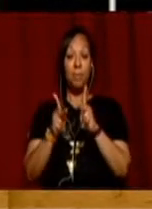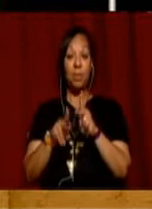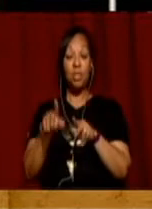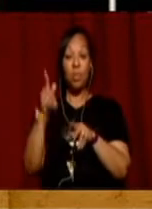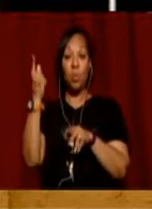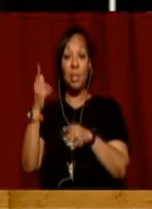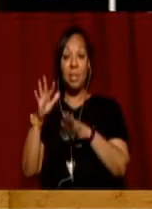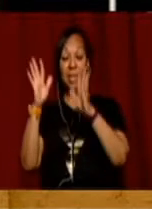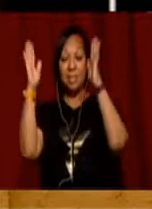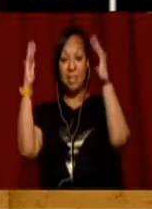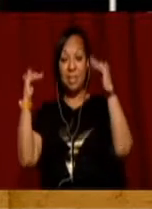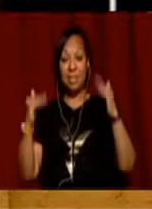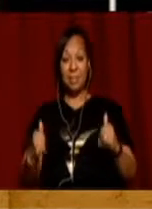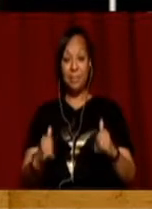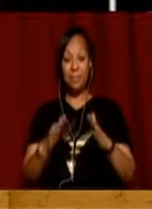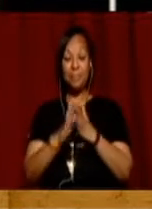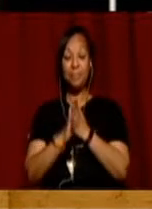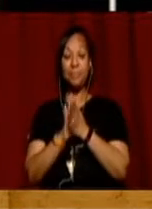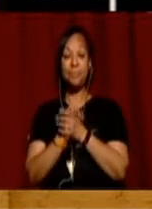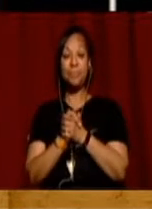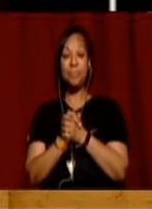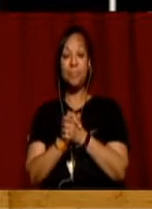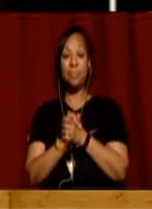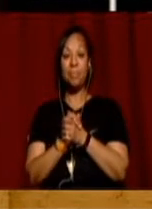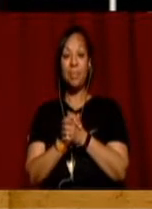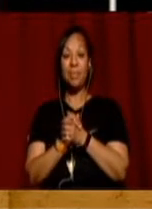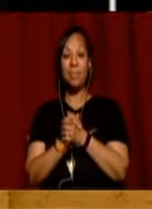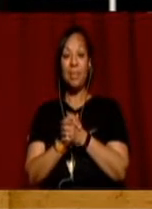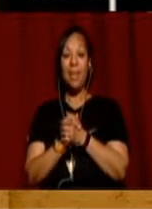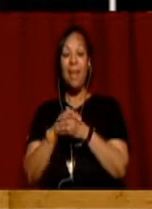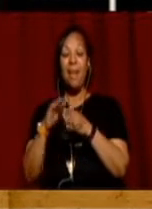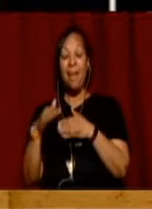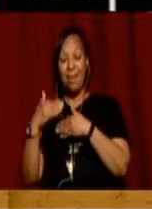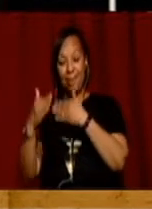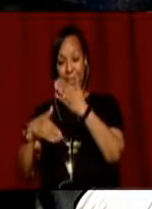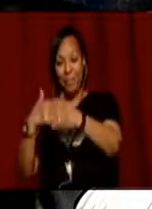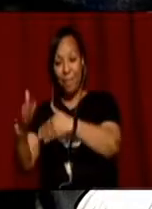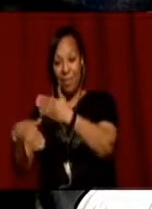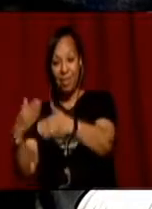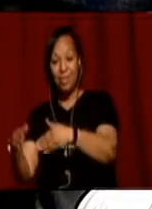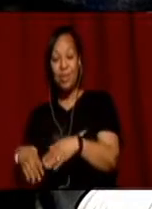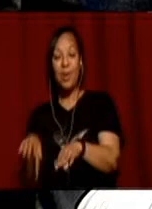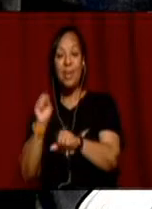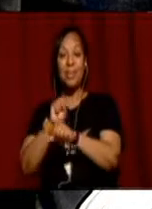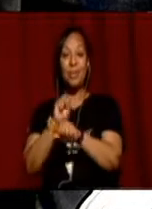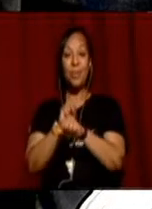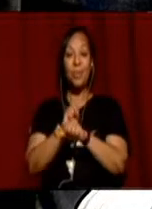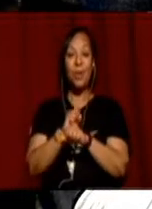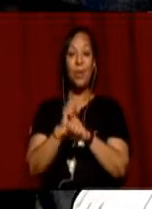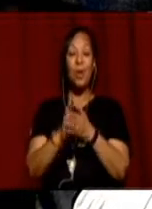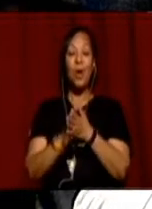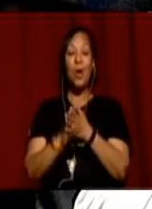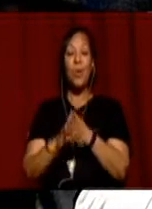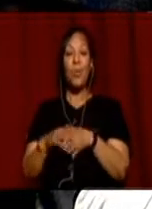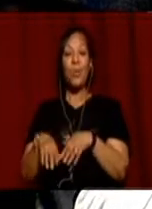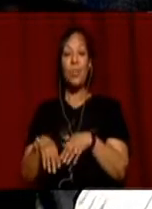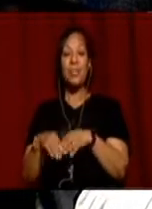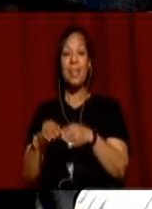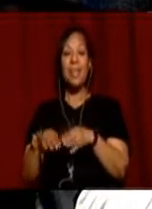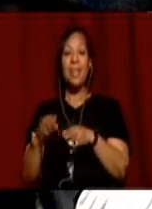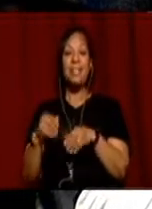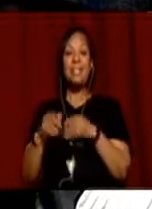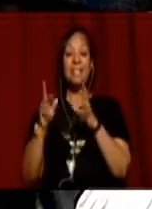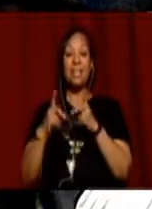system instead of 10 for different state agencies. Let's fast forward a little bit, and I did some work with Takeda Pharmaceutical to roll out a